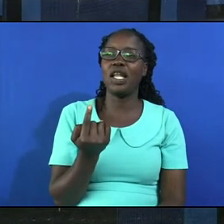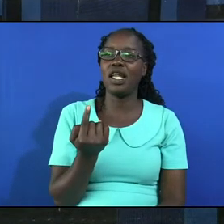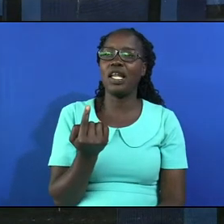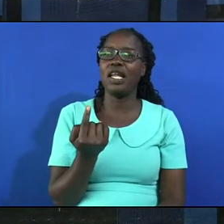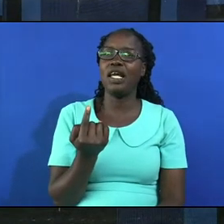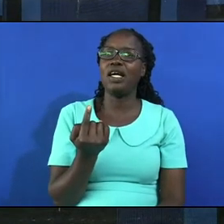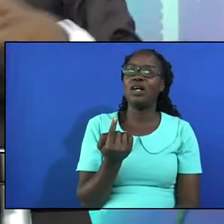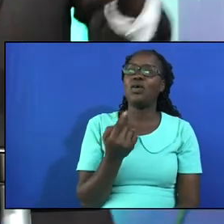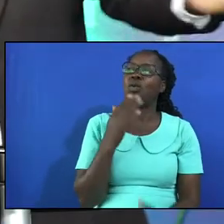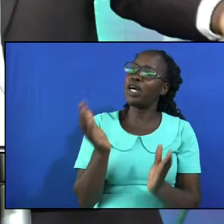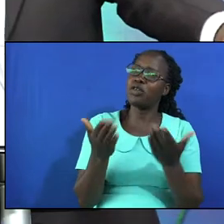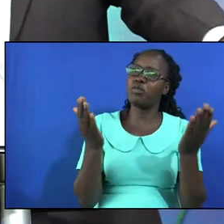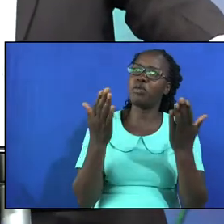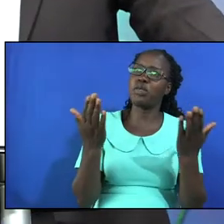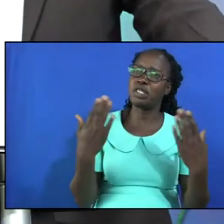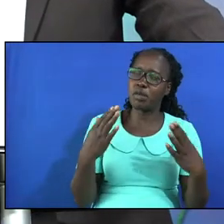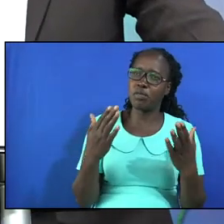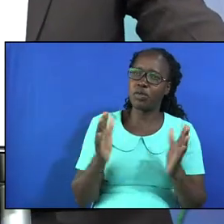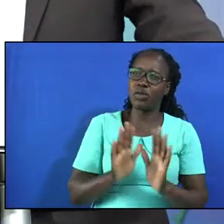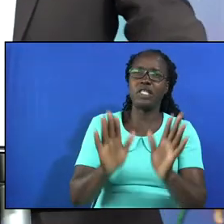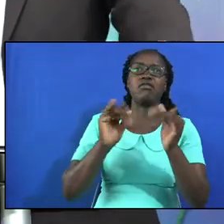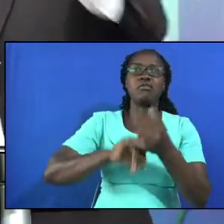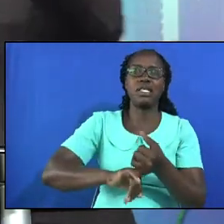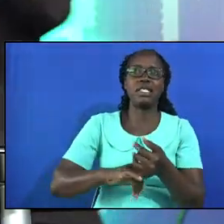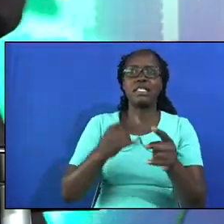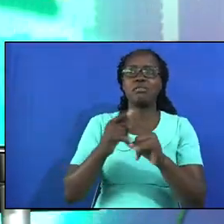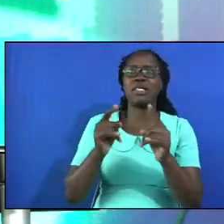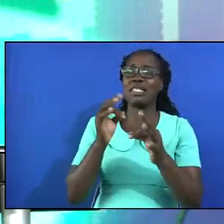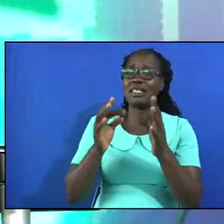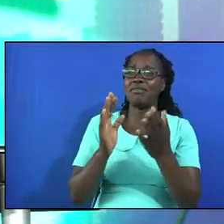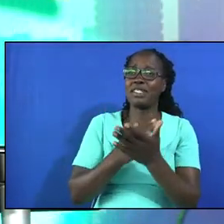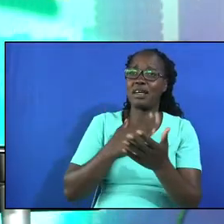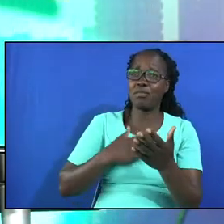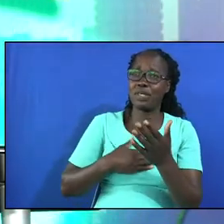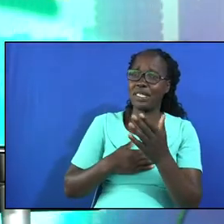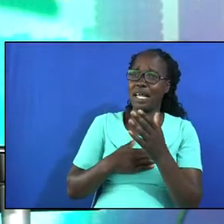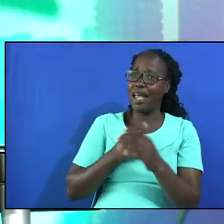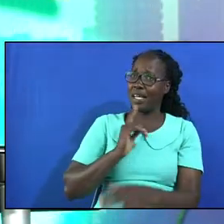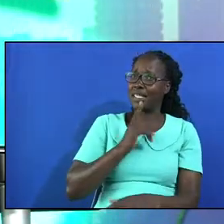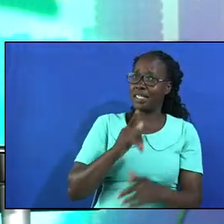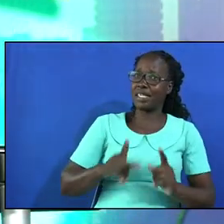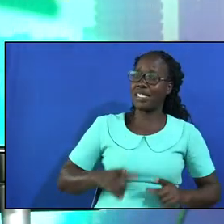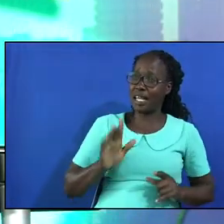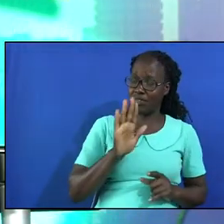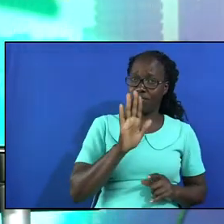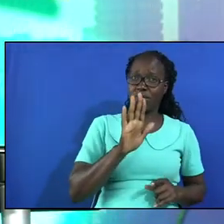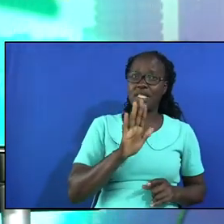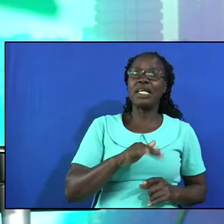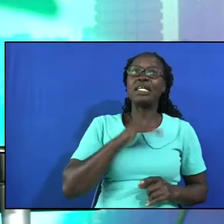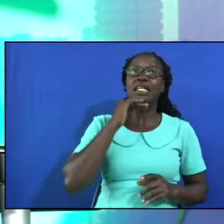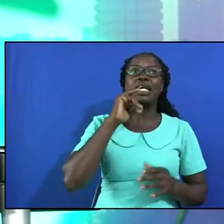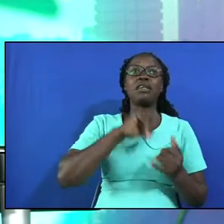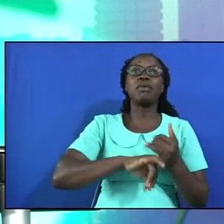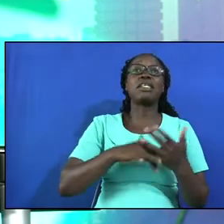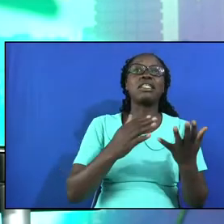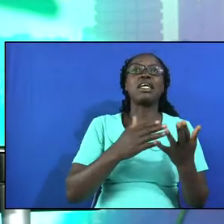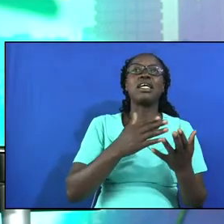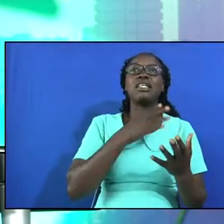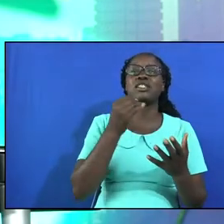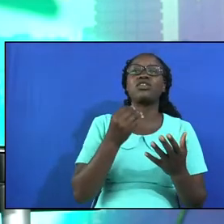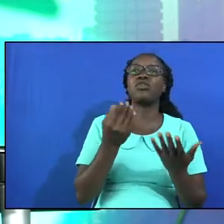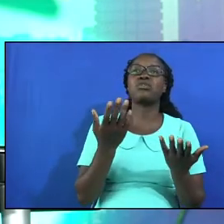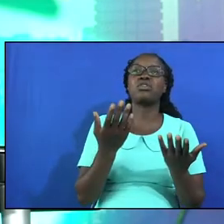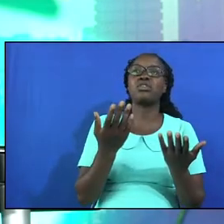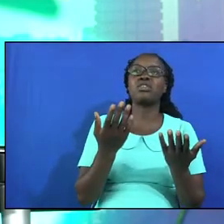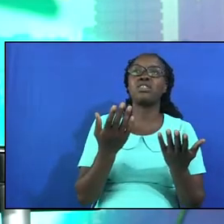Now, we are not promoting people to leave their marriages. But if somebody is threatening your life, dying in that marriage is not